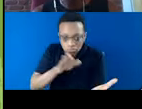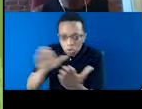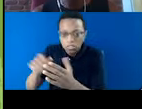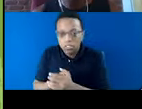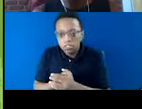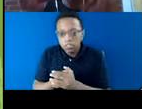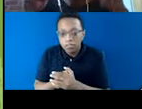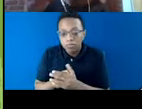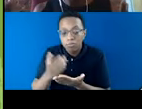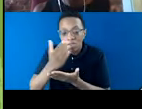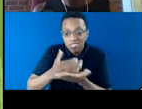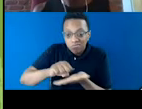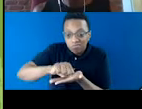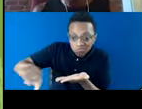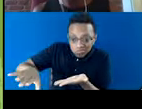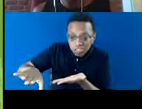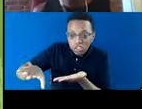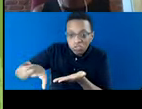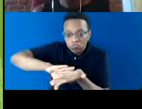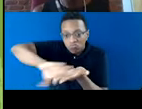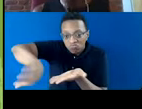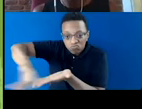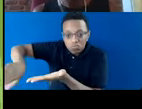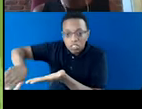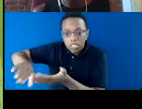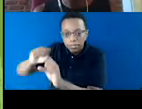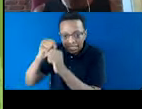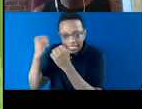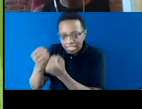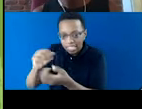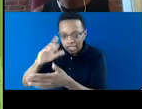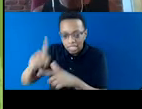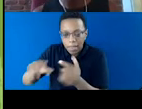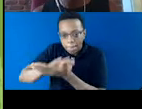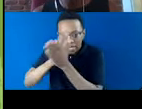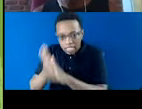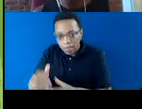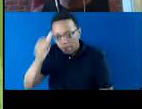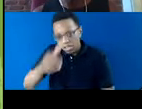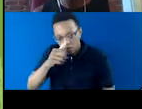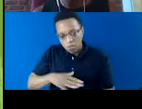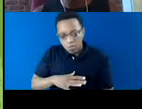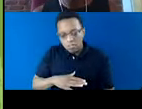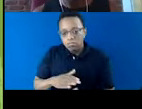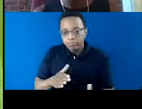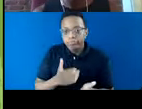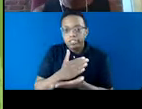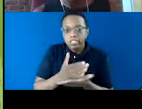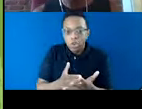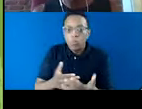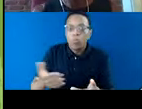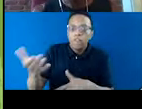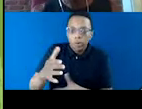excluded from society in this way, from being able to be men and women like others, others were forcefully assimilated as part of state